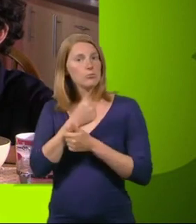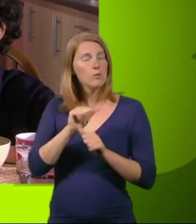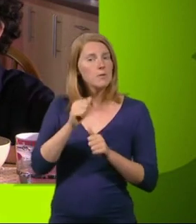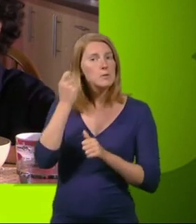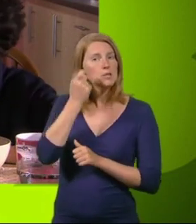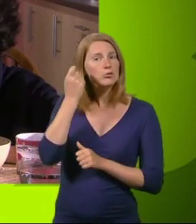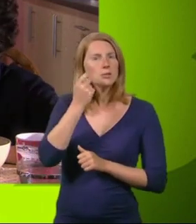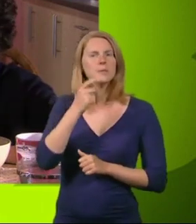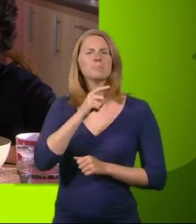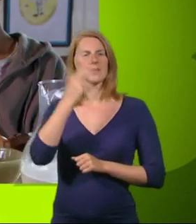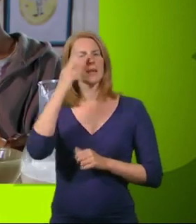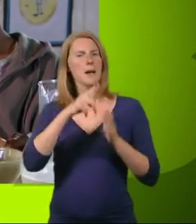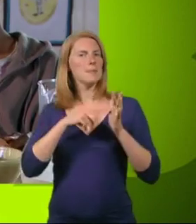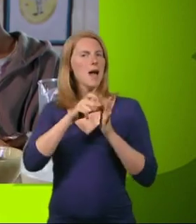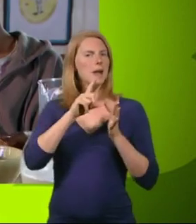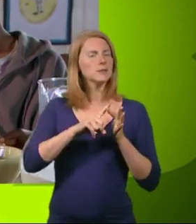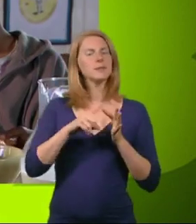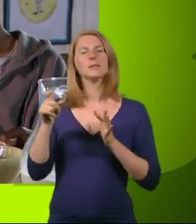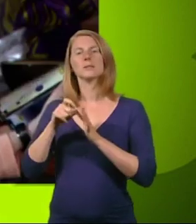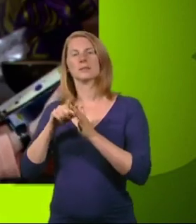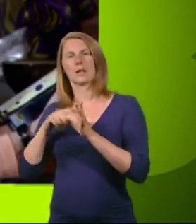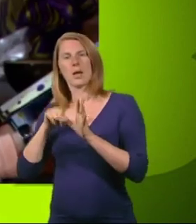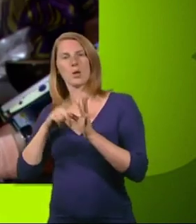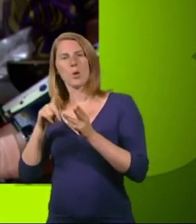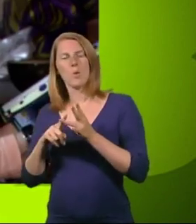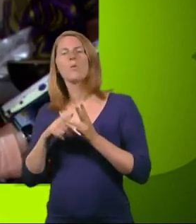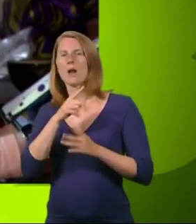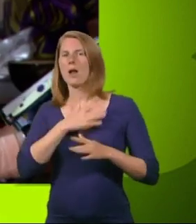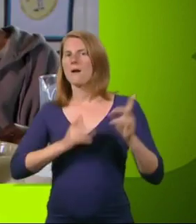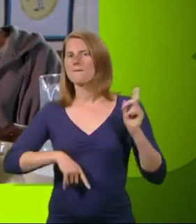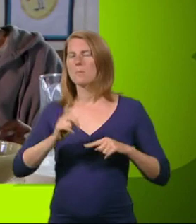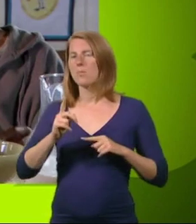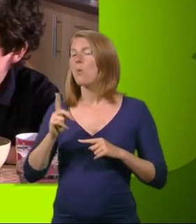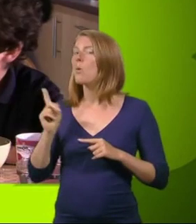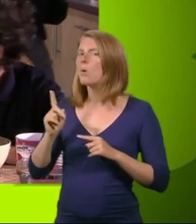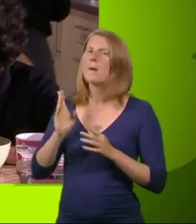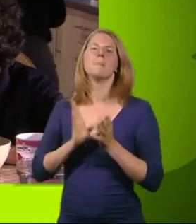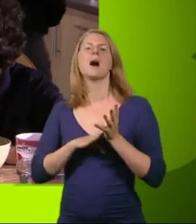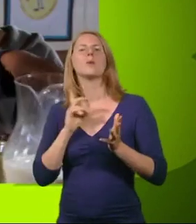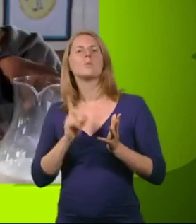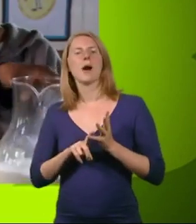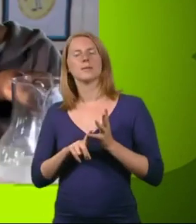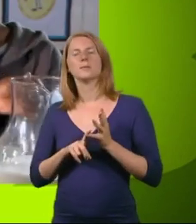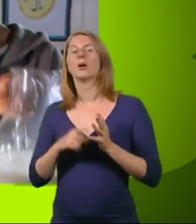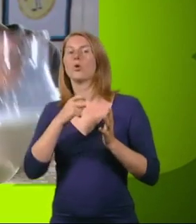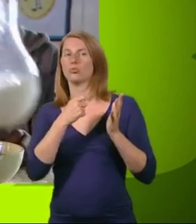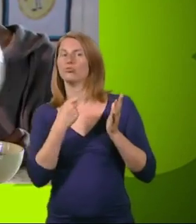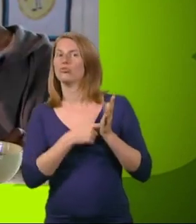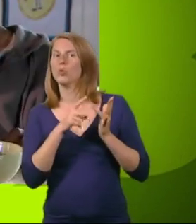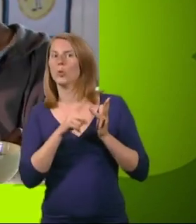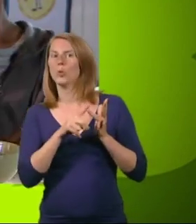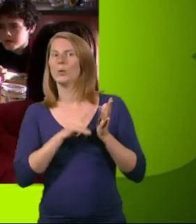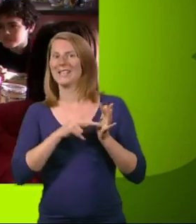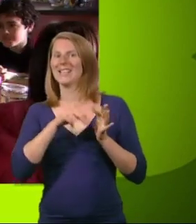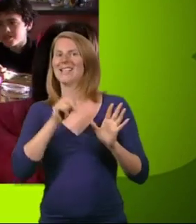are Ade and Dale. And what Oluruka? Take, what for one canton, so? They like football. Manchester United.